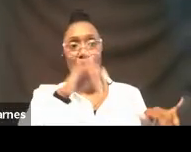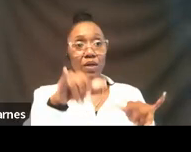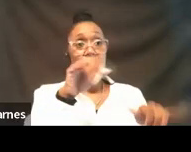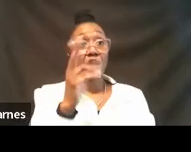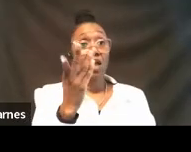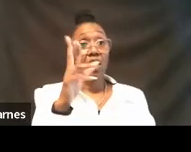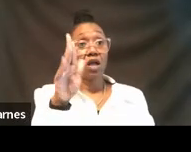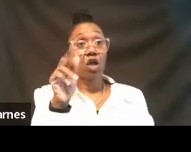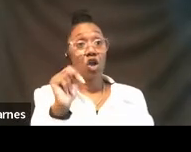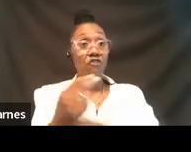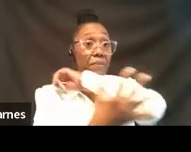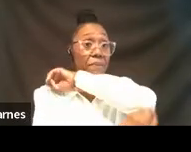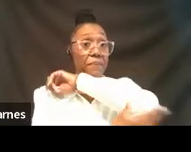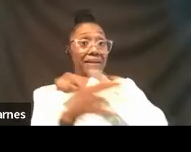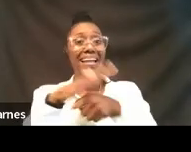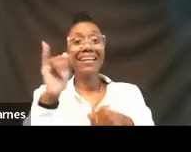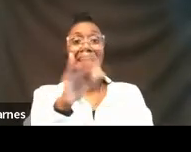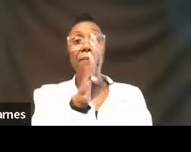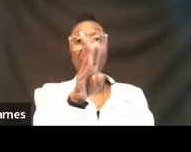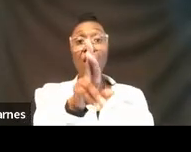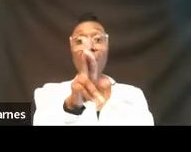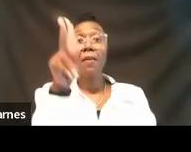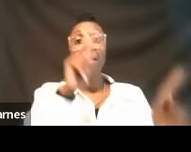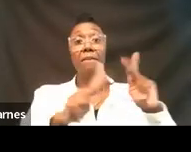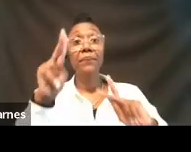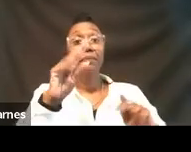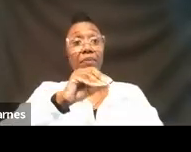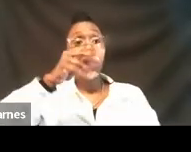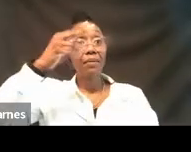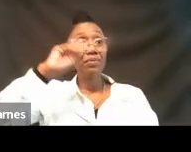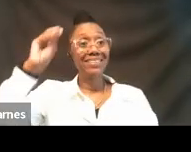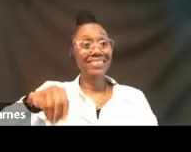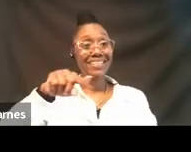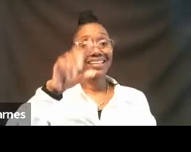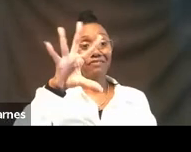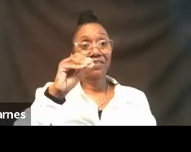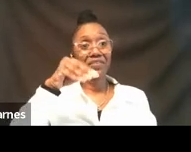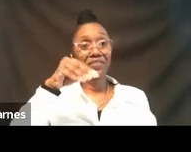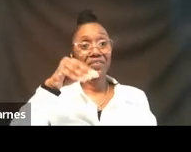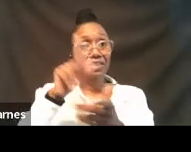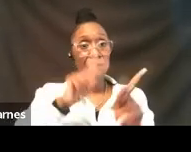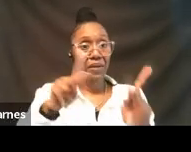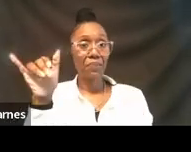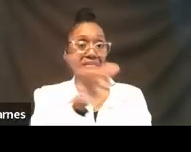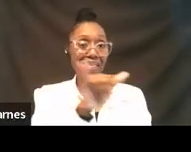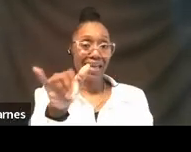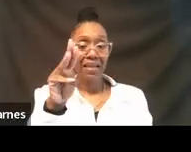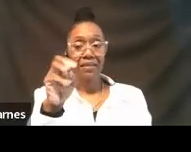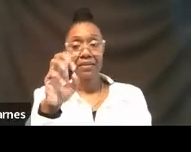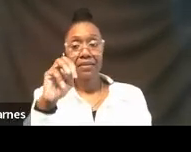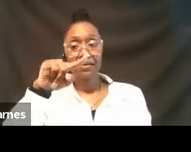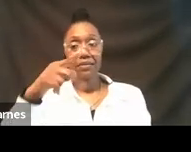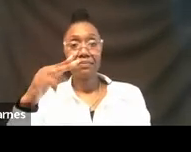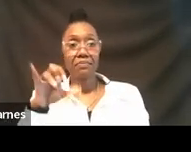this happens in areas like Baton Rouge where the population is more than 50,000 people and in places like Memphis. Rural poverty is